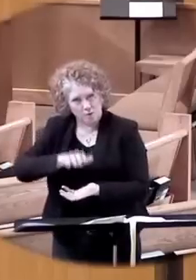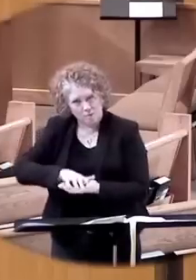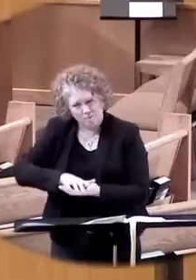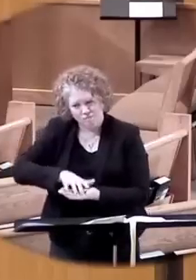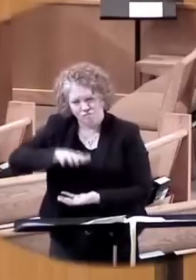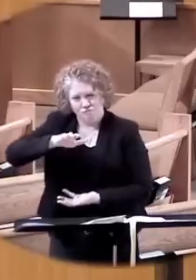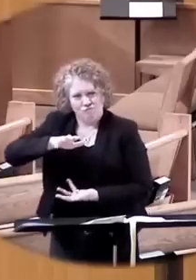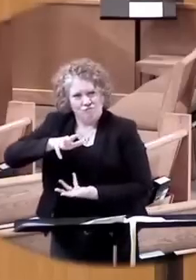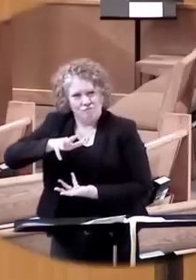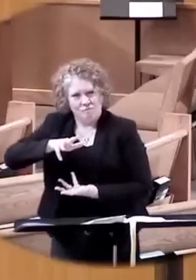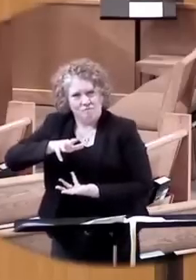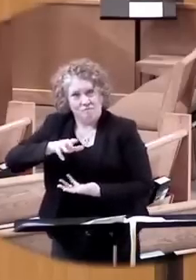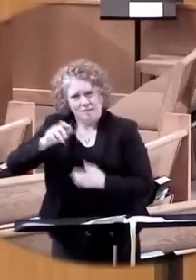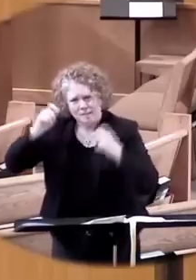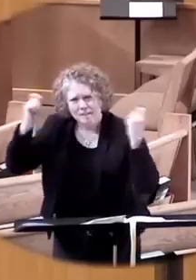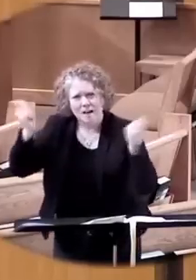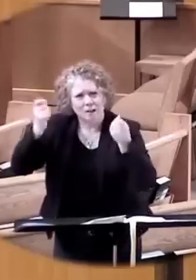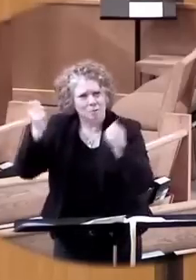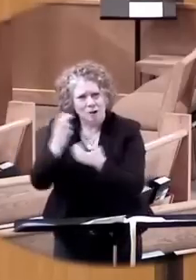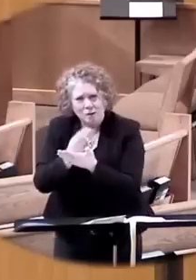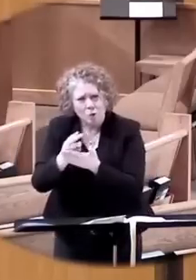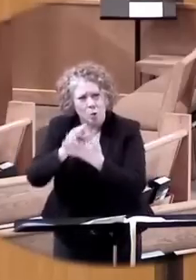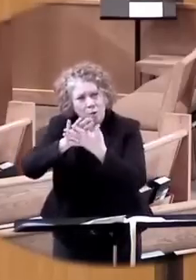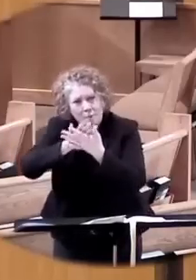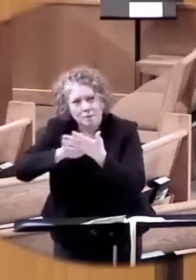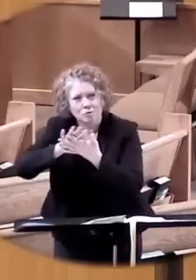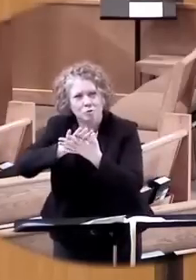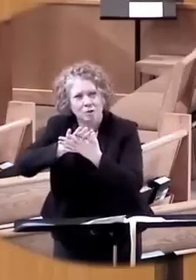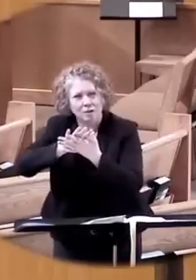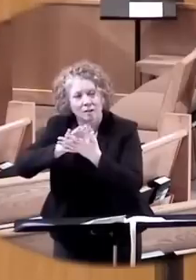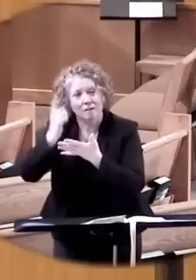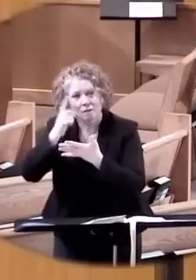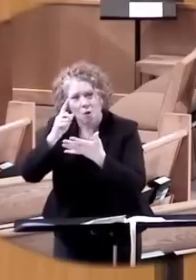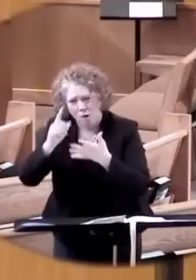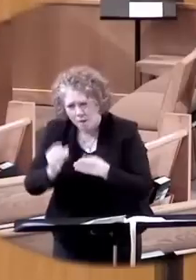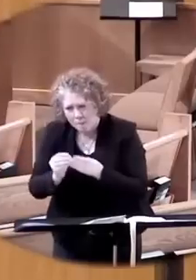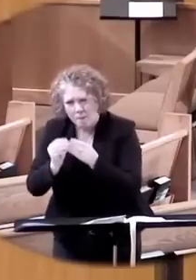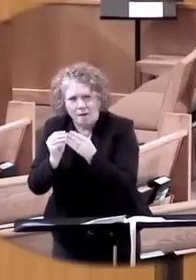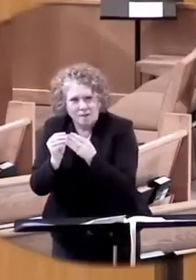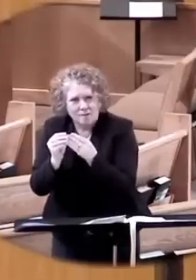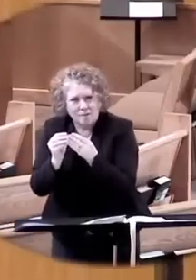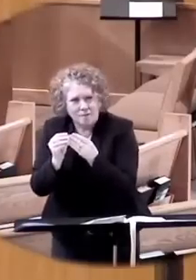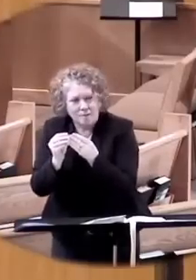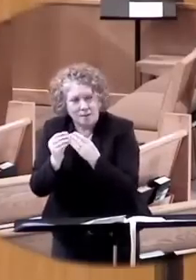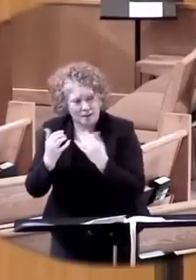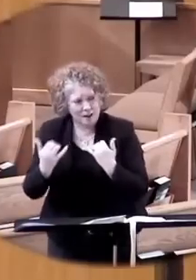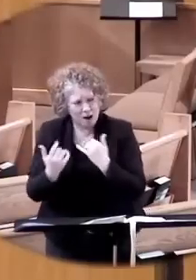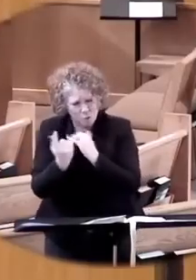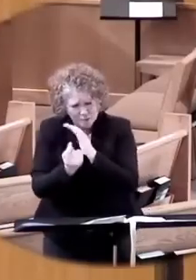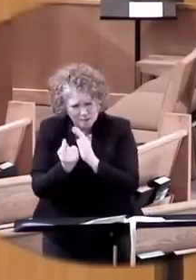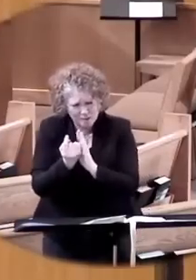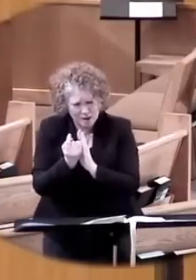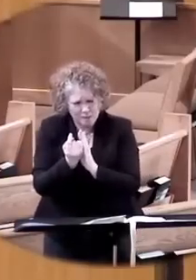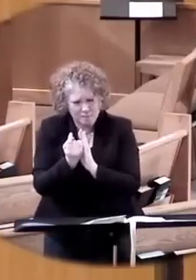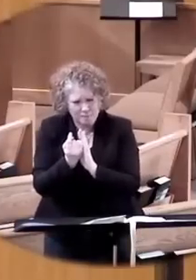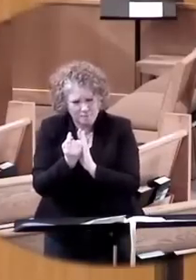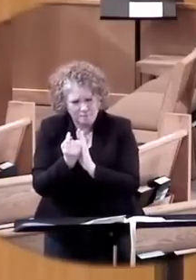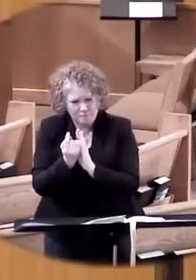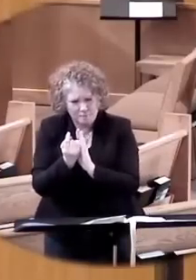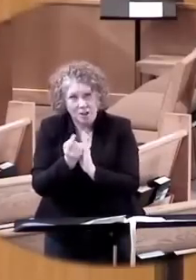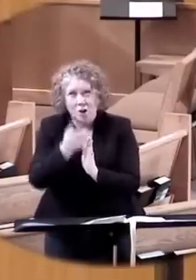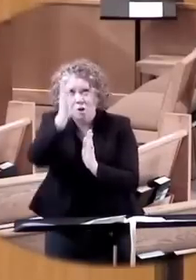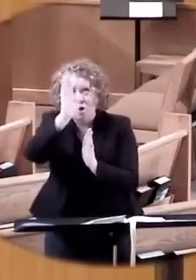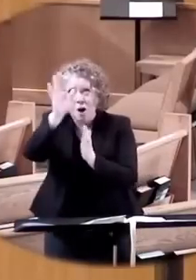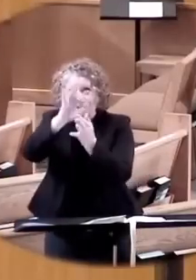sacrifice of Mass. This is a time that we allow God's Spirit to fill our